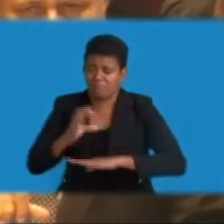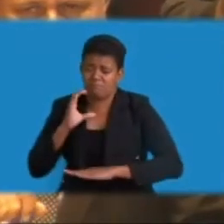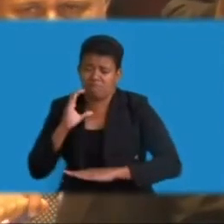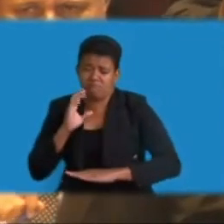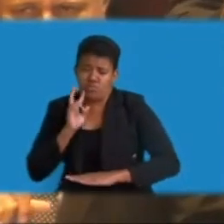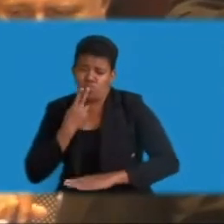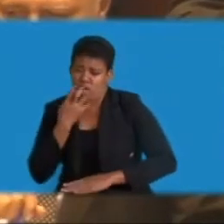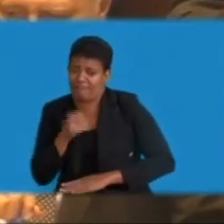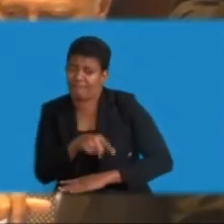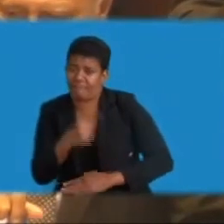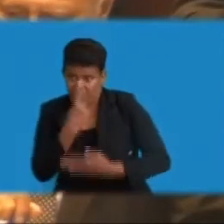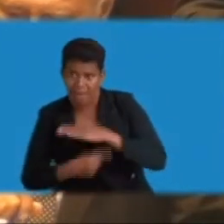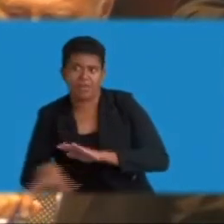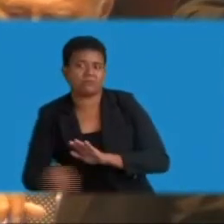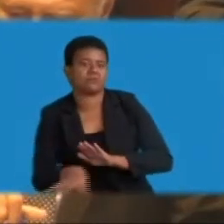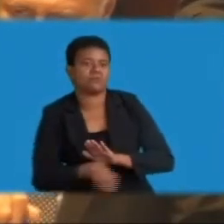Because